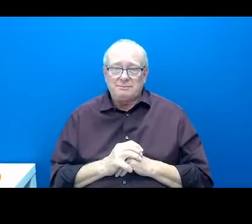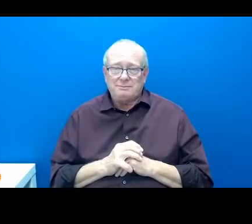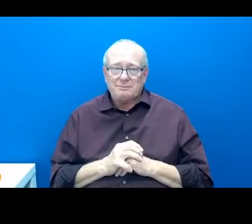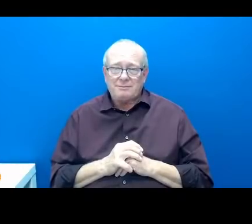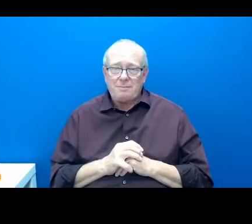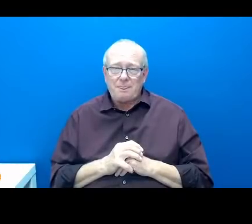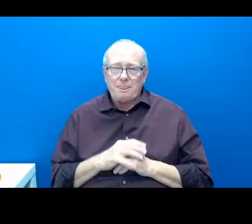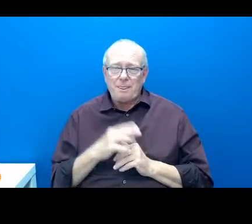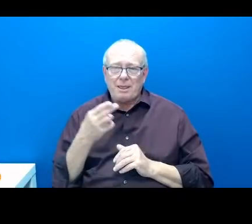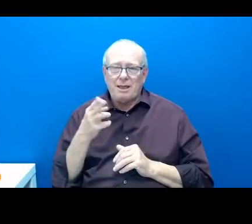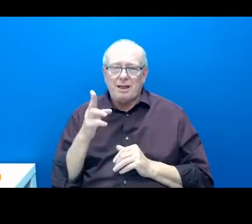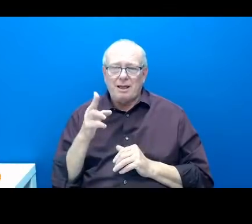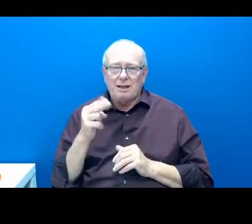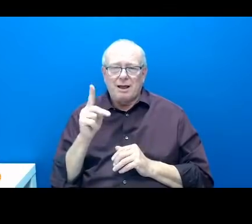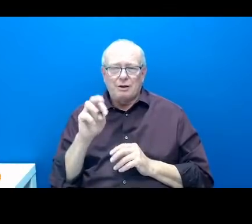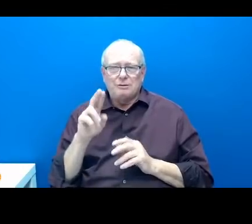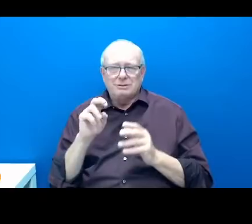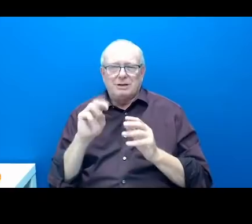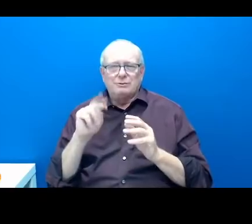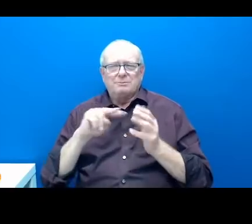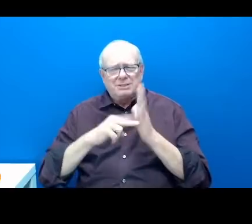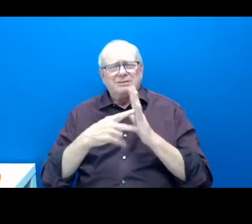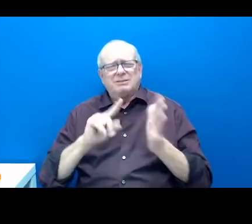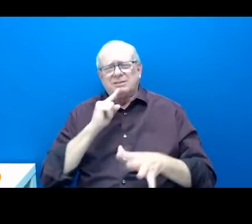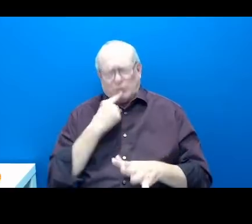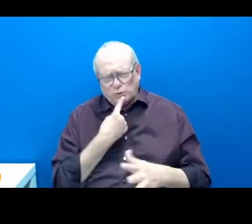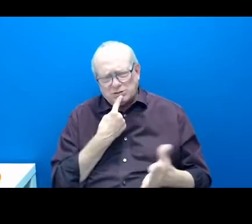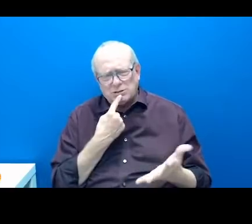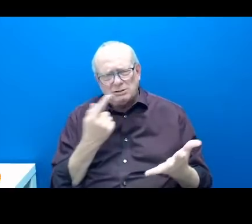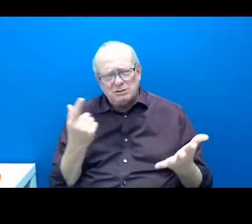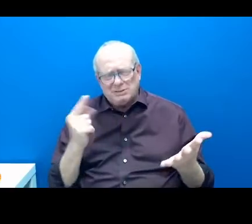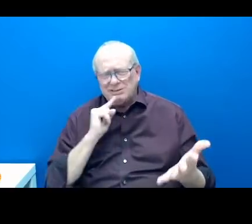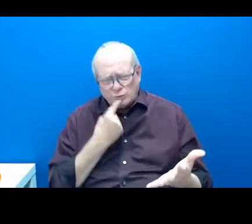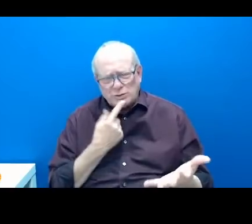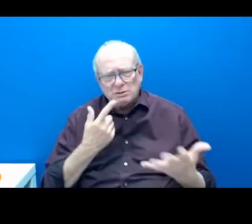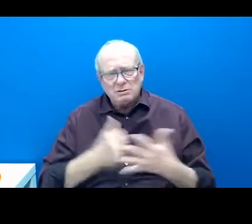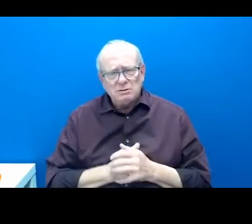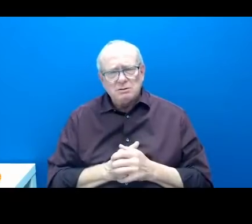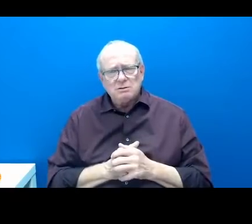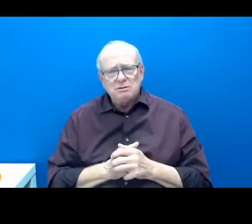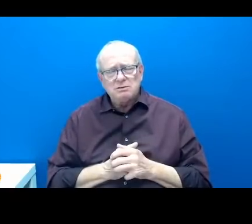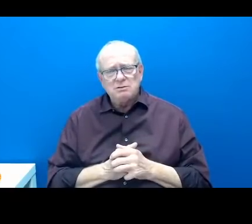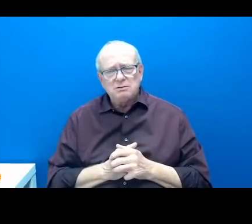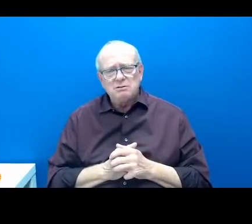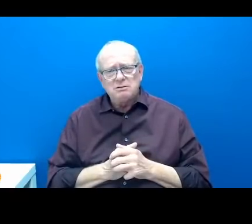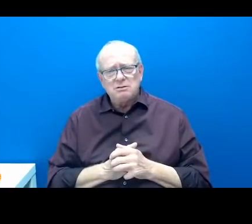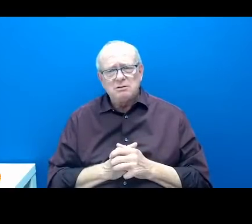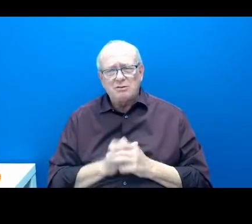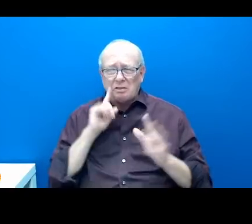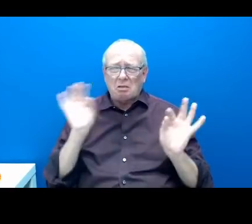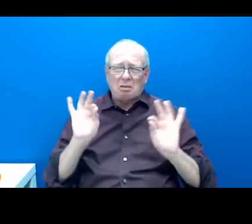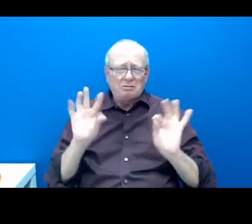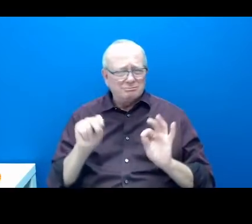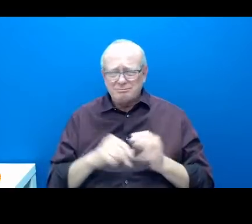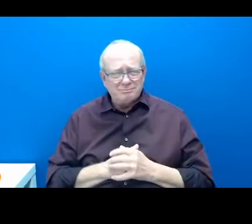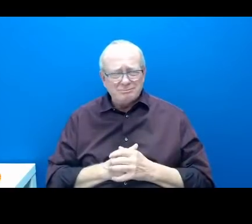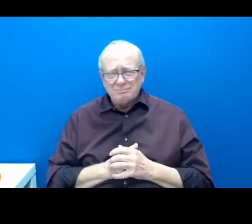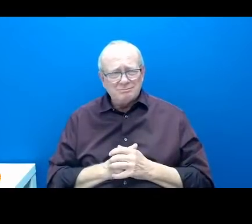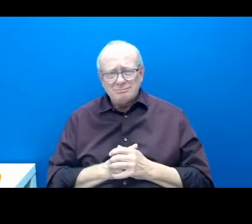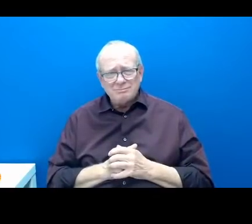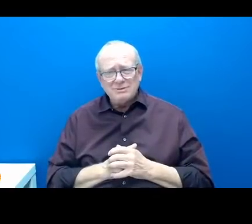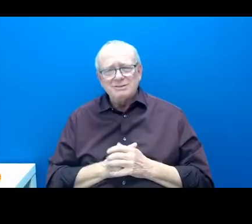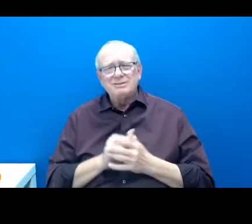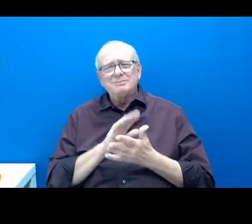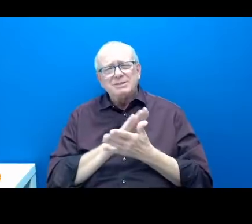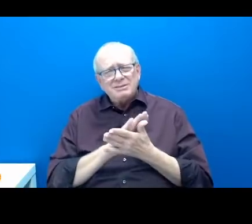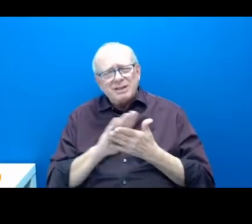Hunker down, pick a Netflix movie, order in, tip well to your